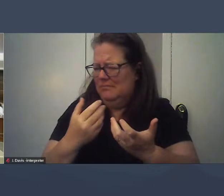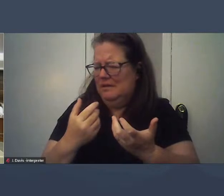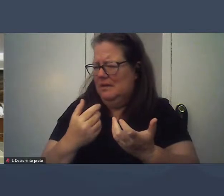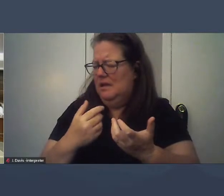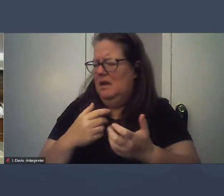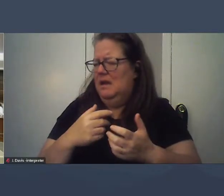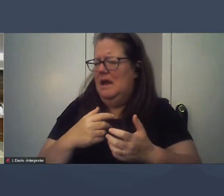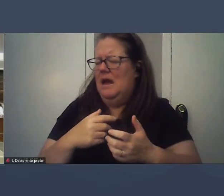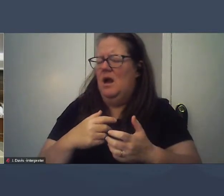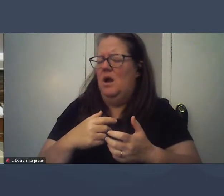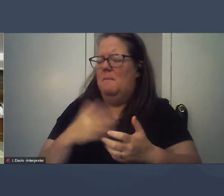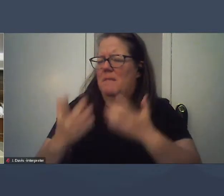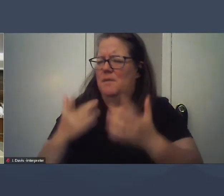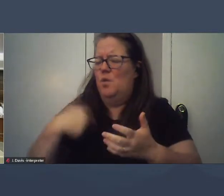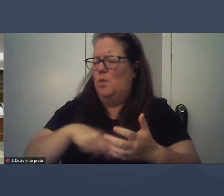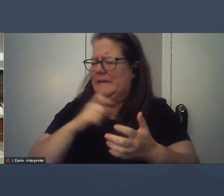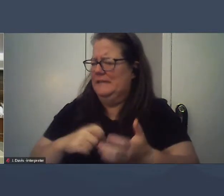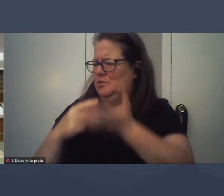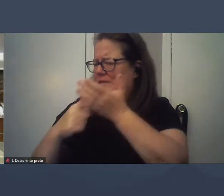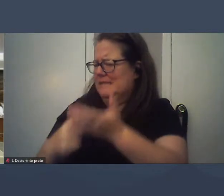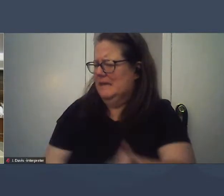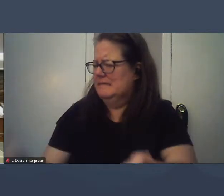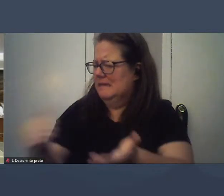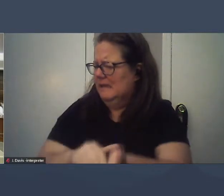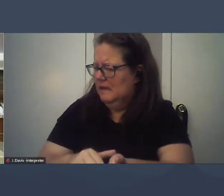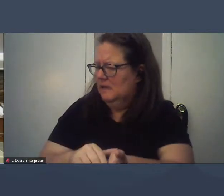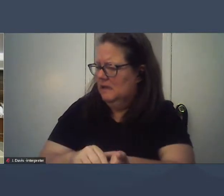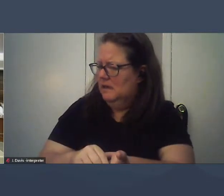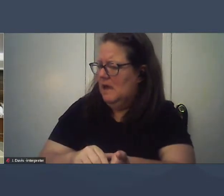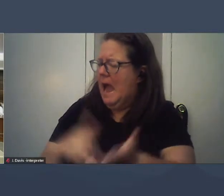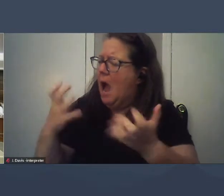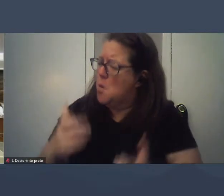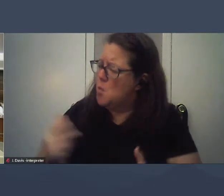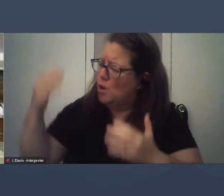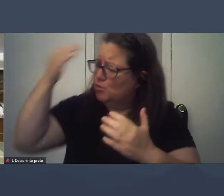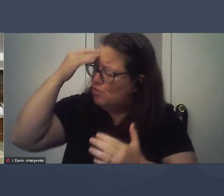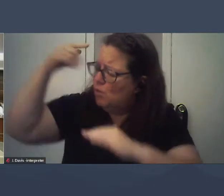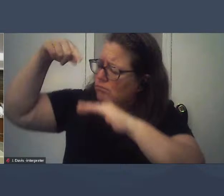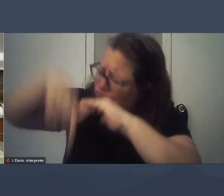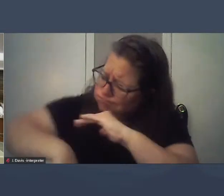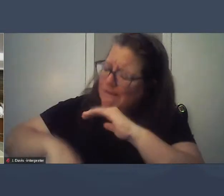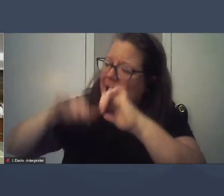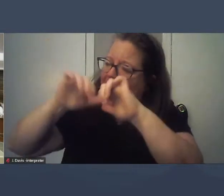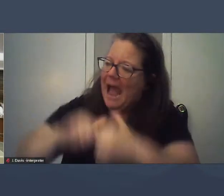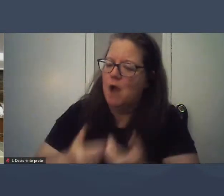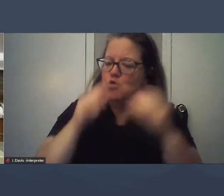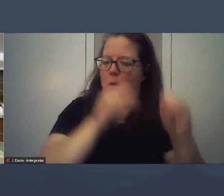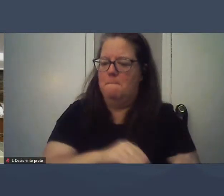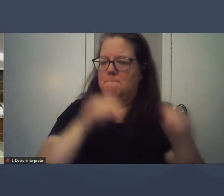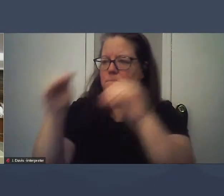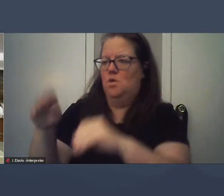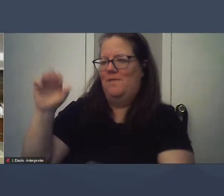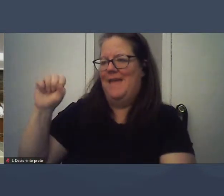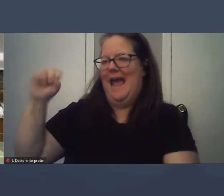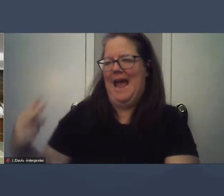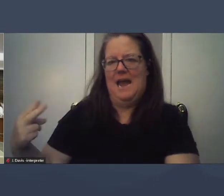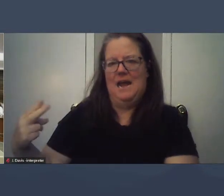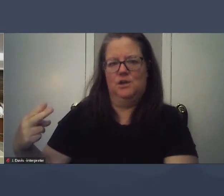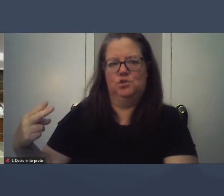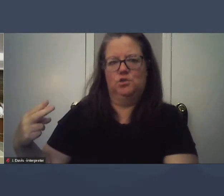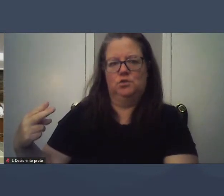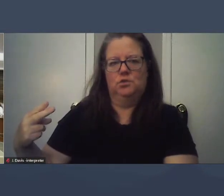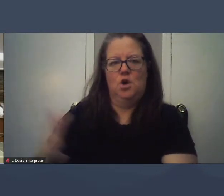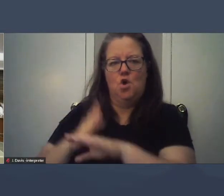come back. We need to come back. But I'd like to know the detail on how you actually moving this ash across South